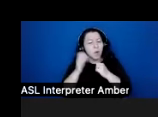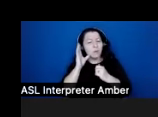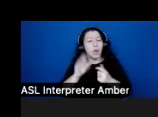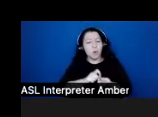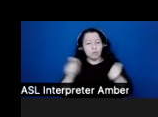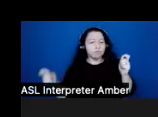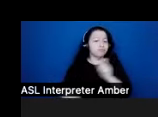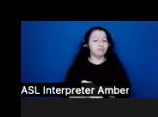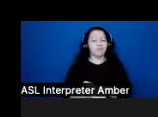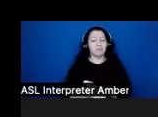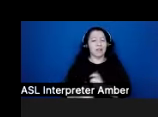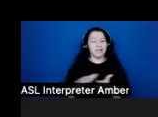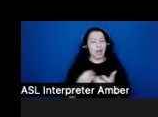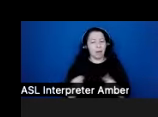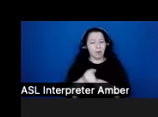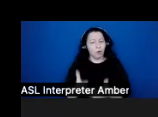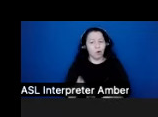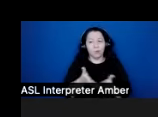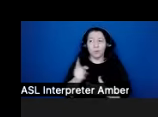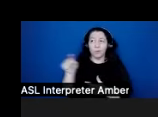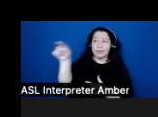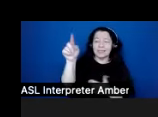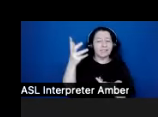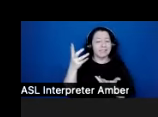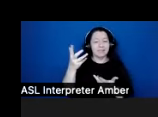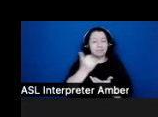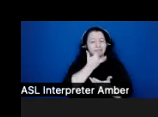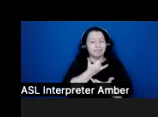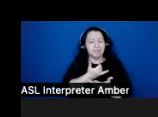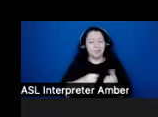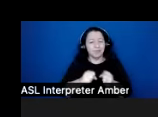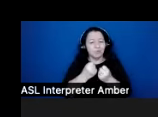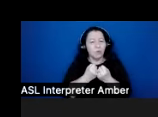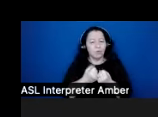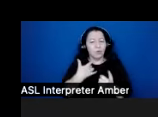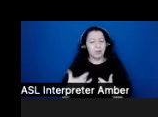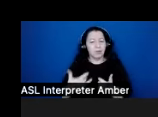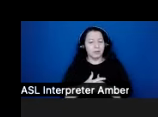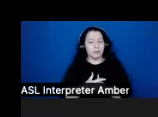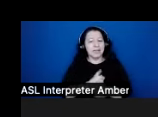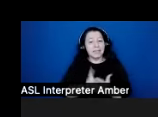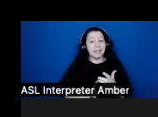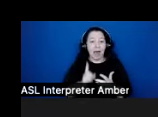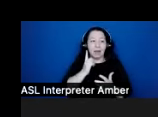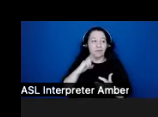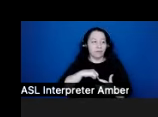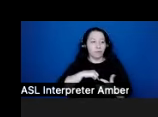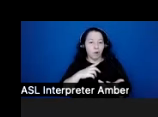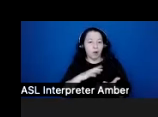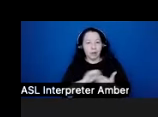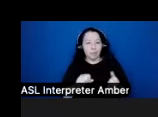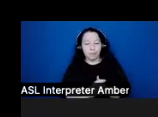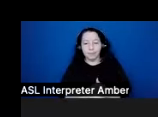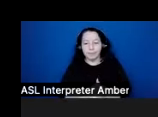to divide and break us. So might be able to do that, for example, by asking